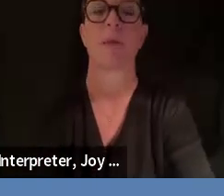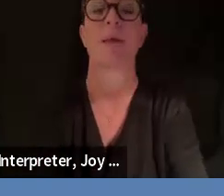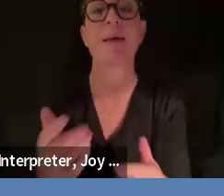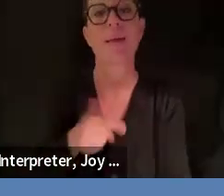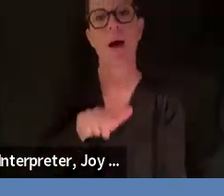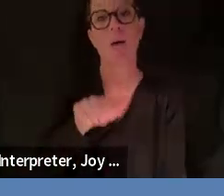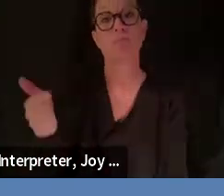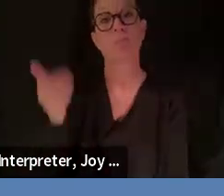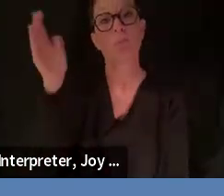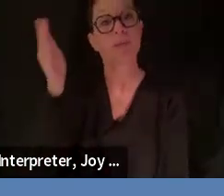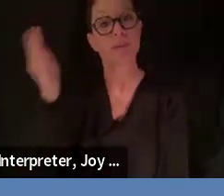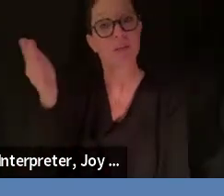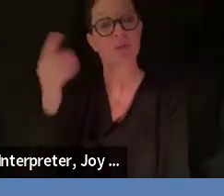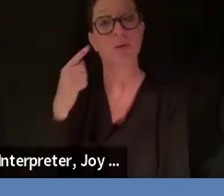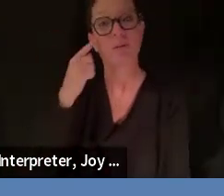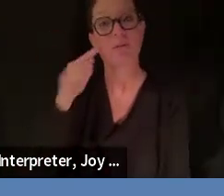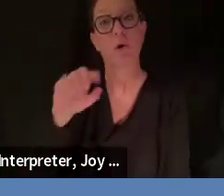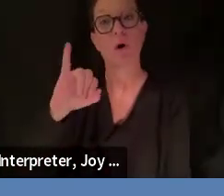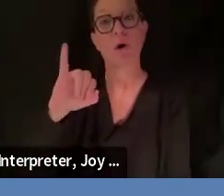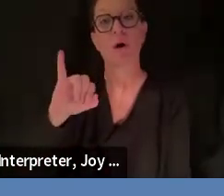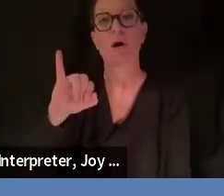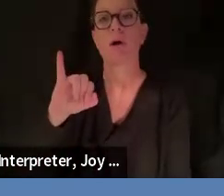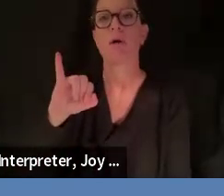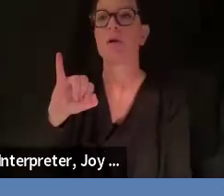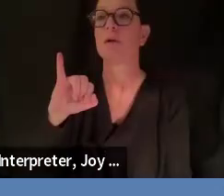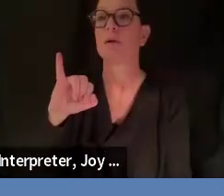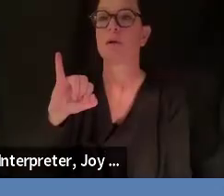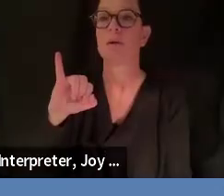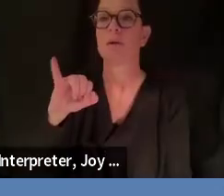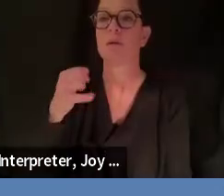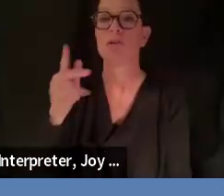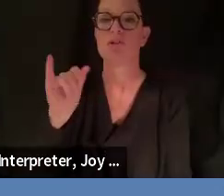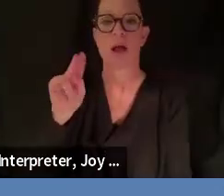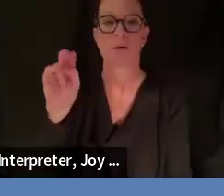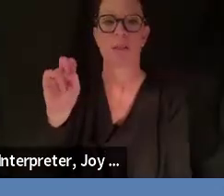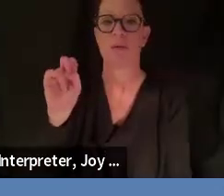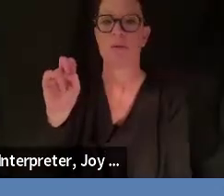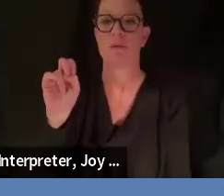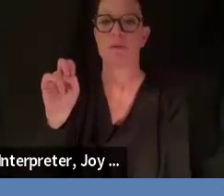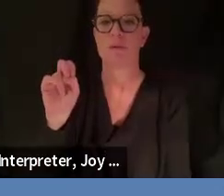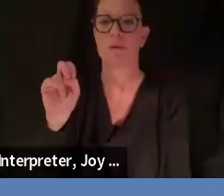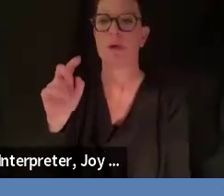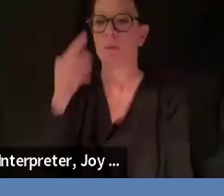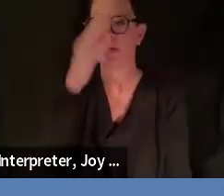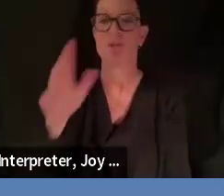passing over the presentation to Jasmine, where she'll talk to you guys about what the big three respiratory viruses